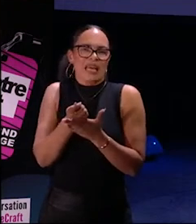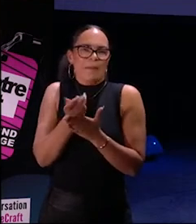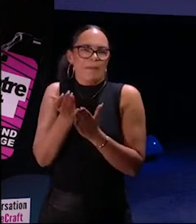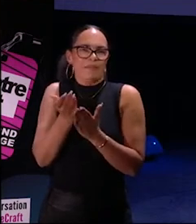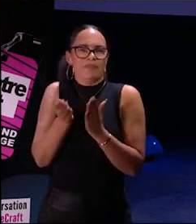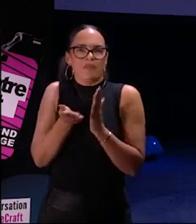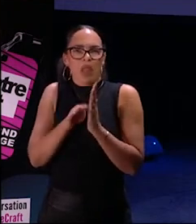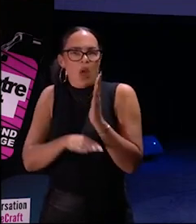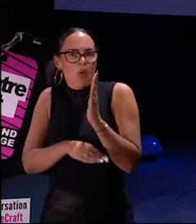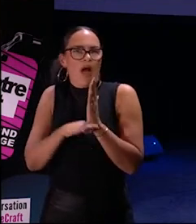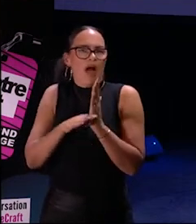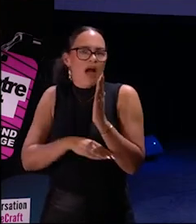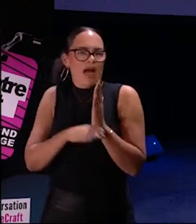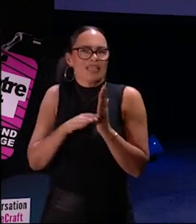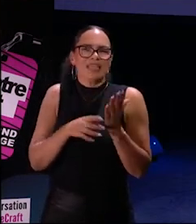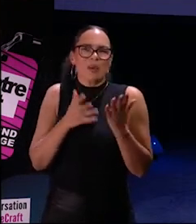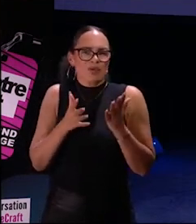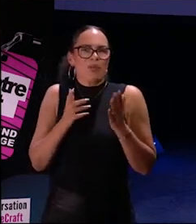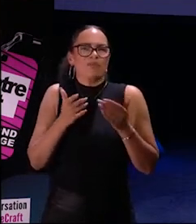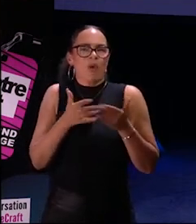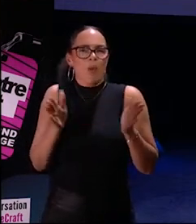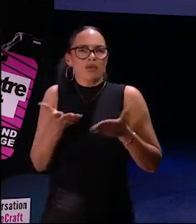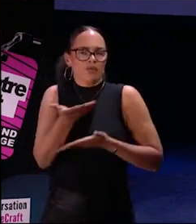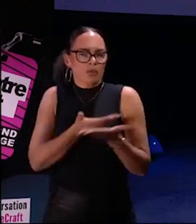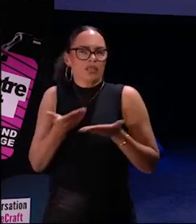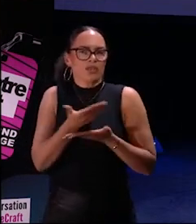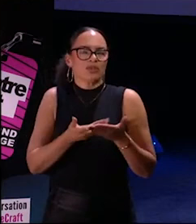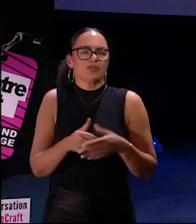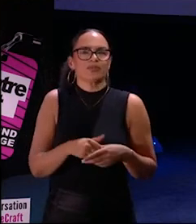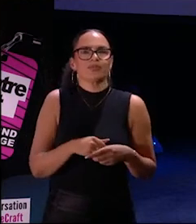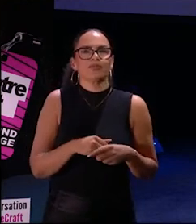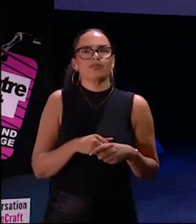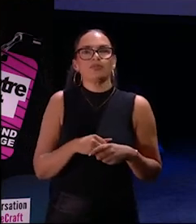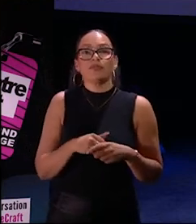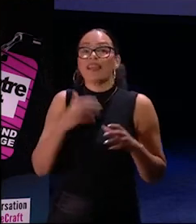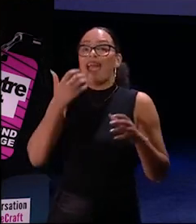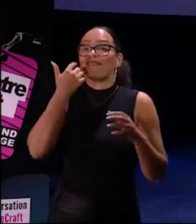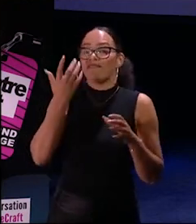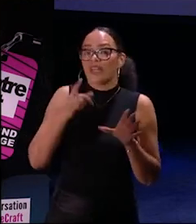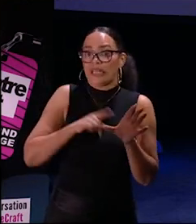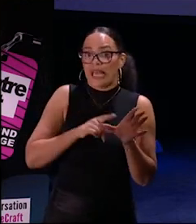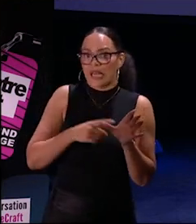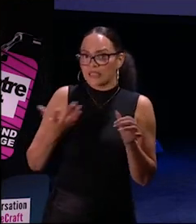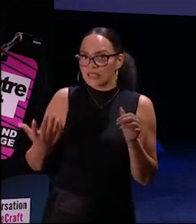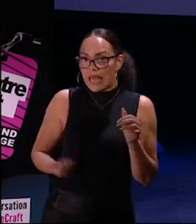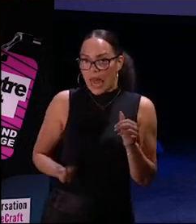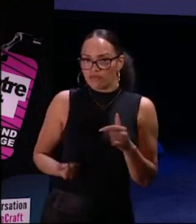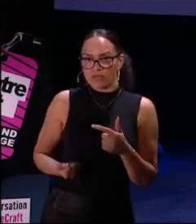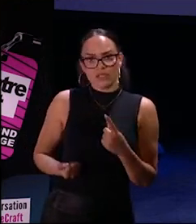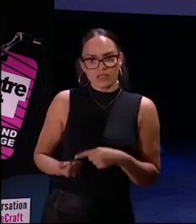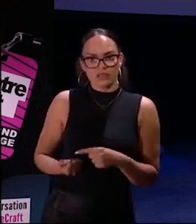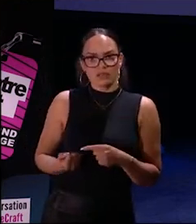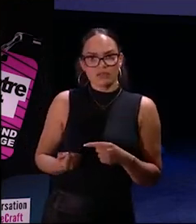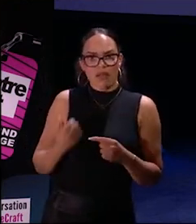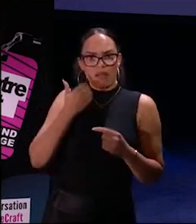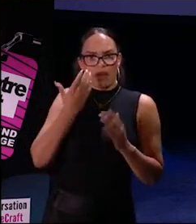quite so low? So I think that's one of the difficulties, is that every year salaried people would have some